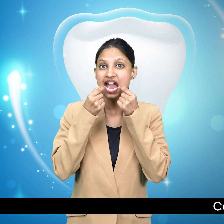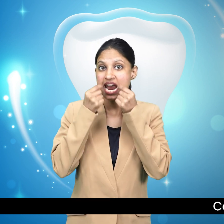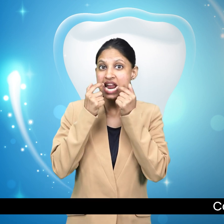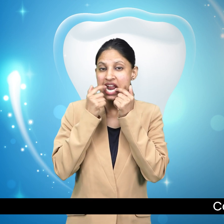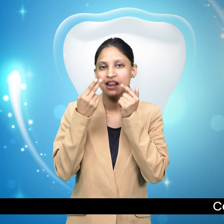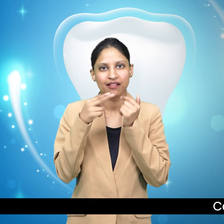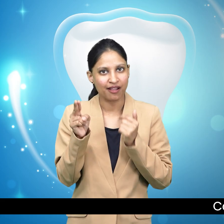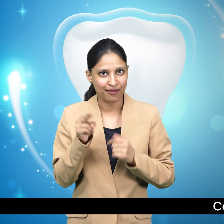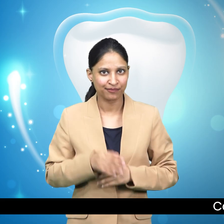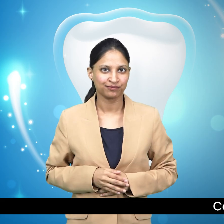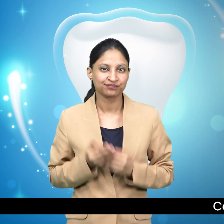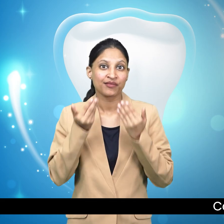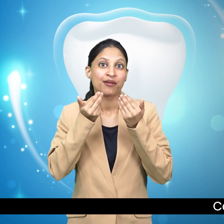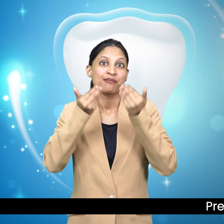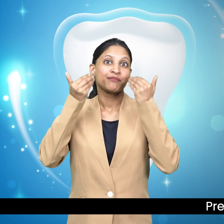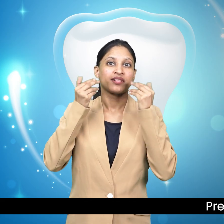canines,